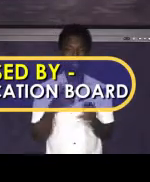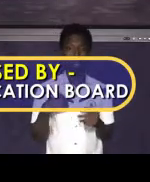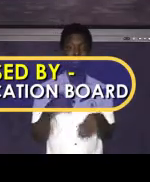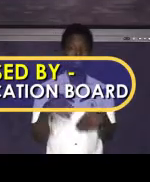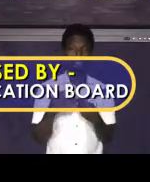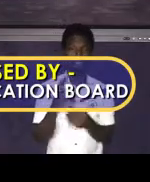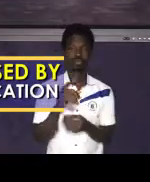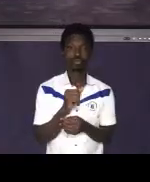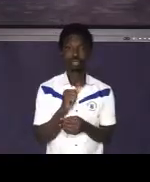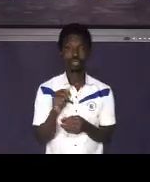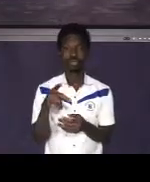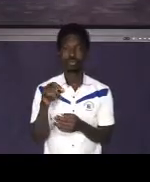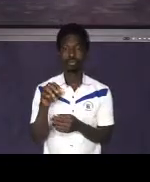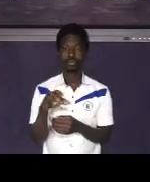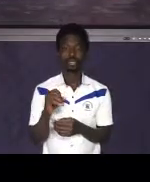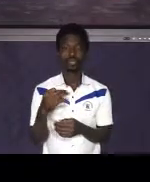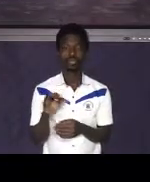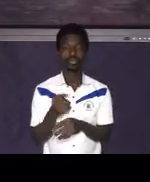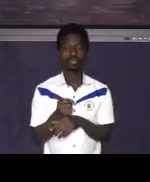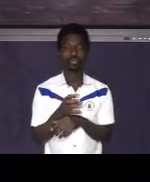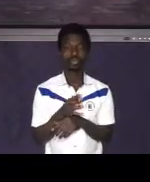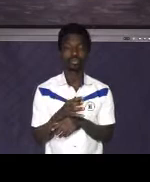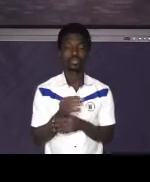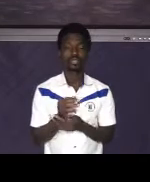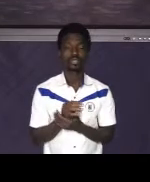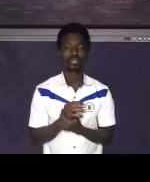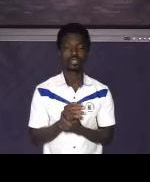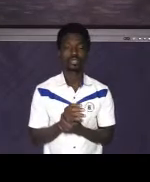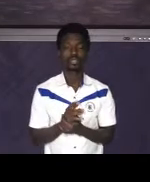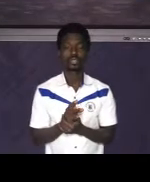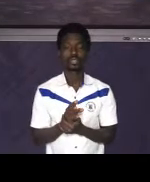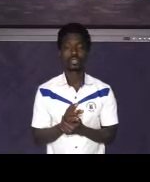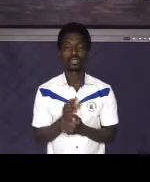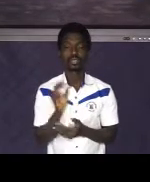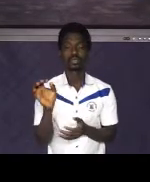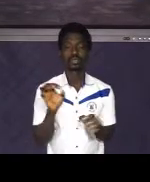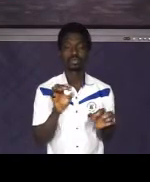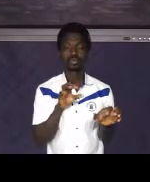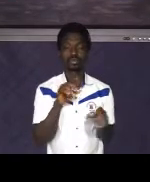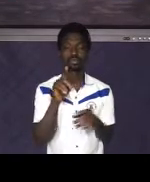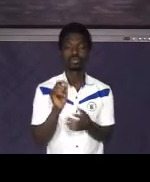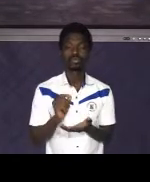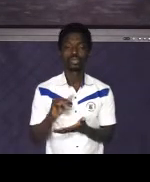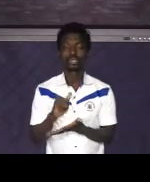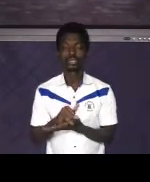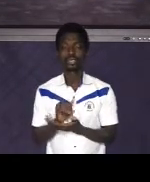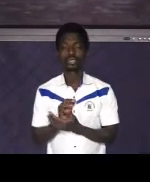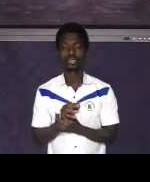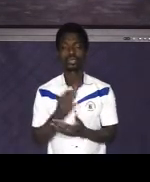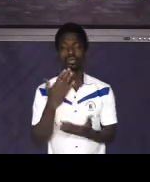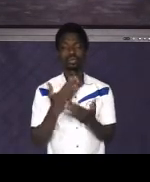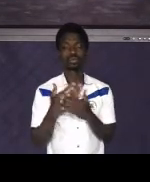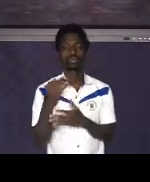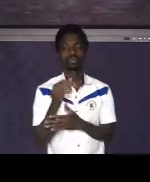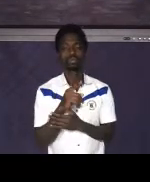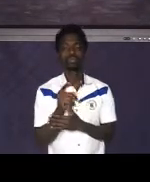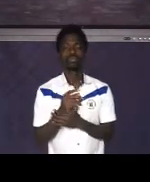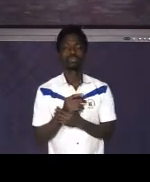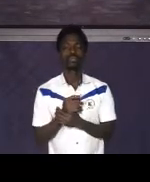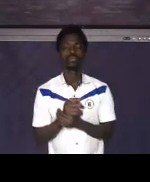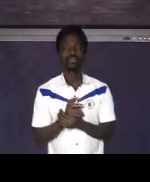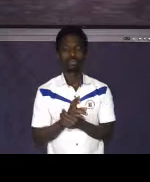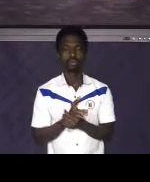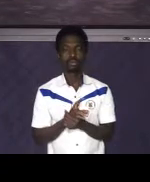Let me give you a piece of advice. Did you write that? Good of you.